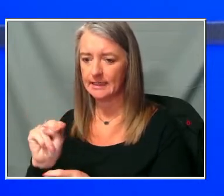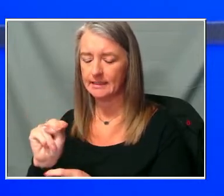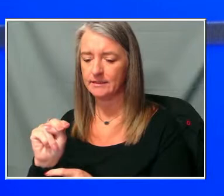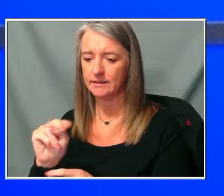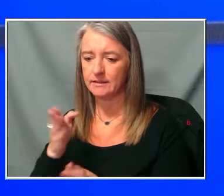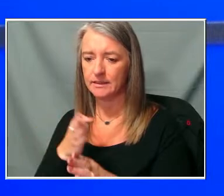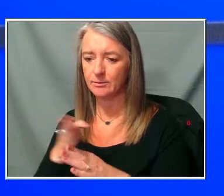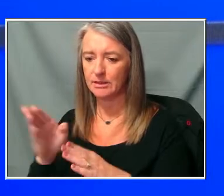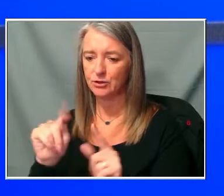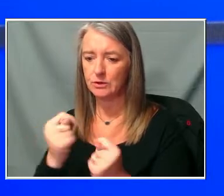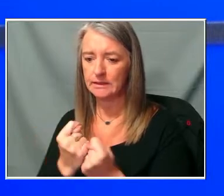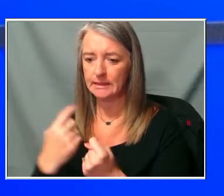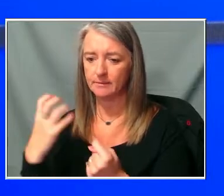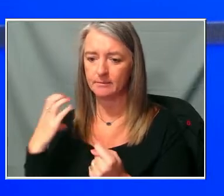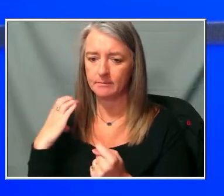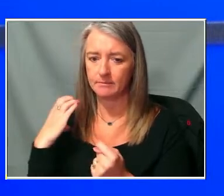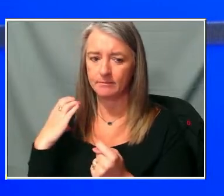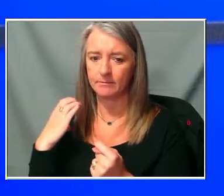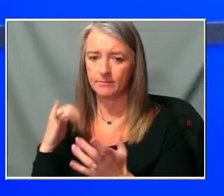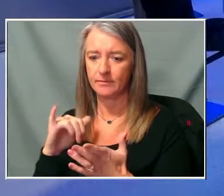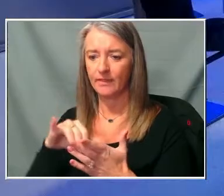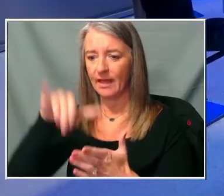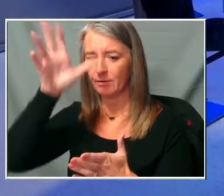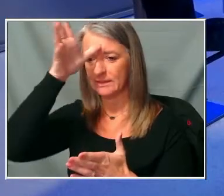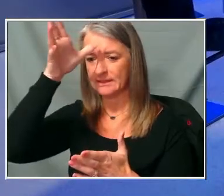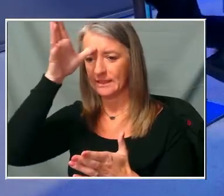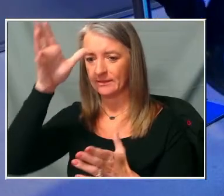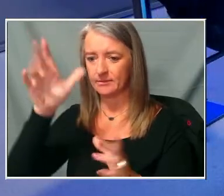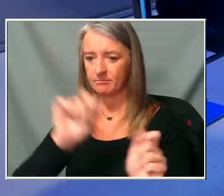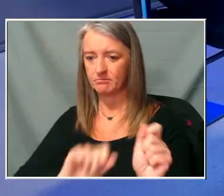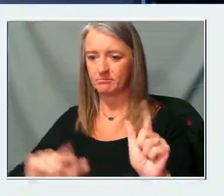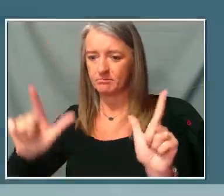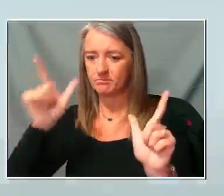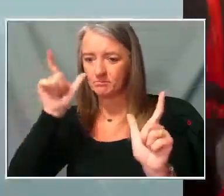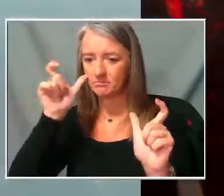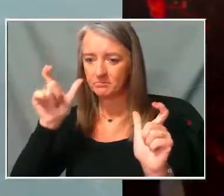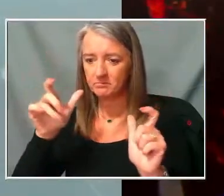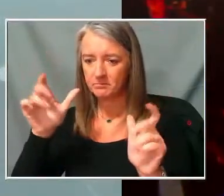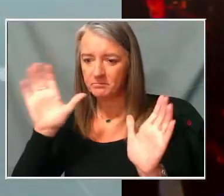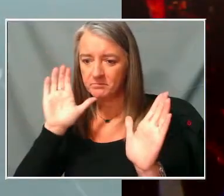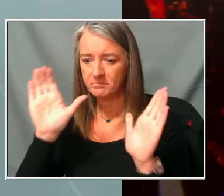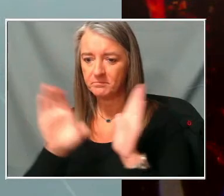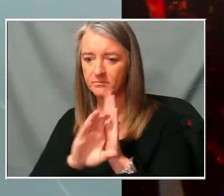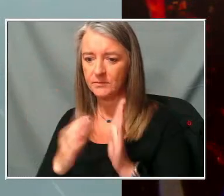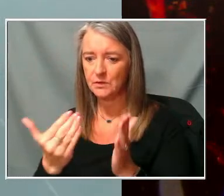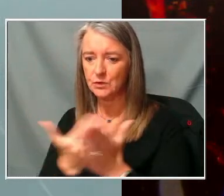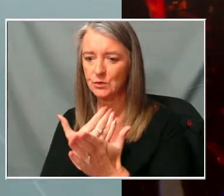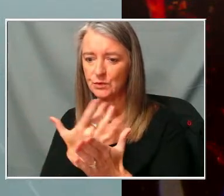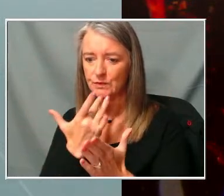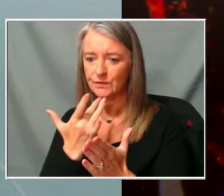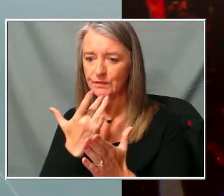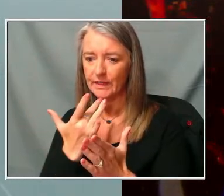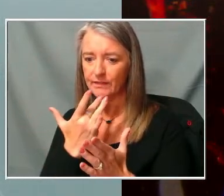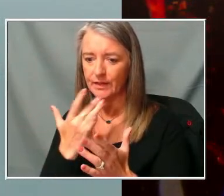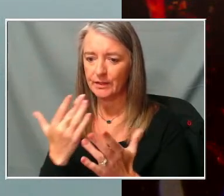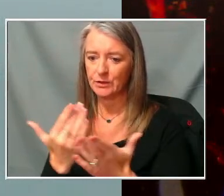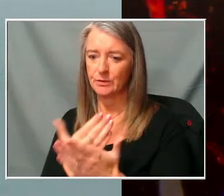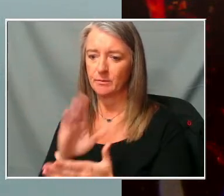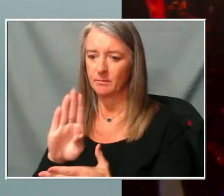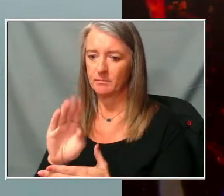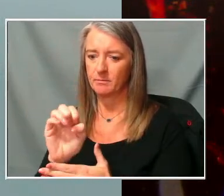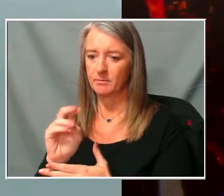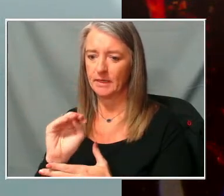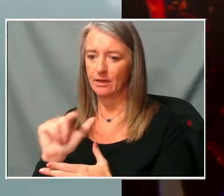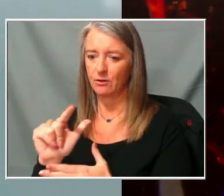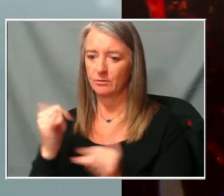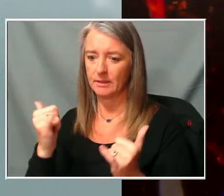teams captain. Is that your dad in the picture with you at the Orange Yes. Bowl? If we can pull that up. Okay, so tell us about our new favorite Bengals player. So my dad